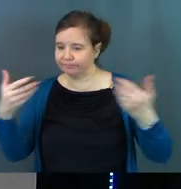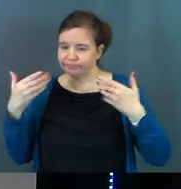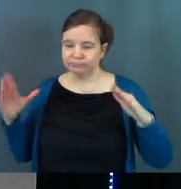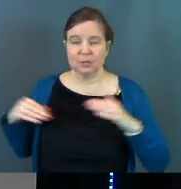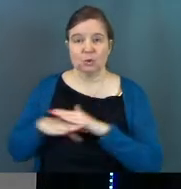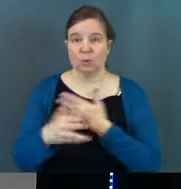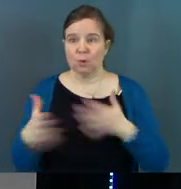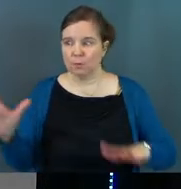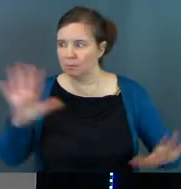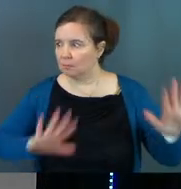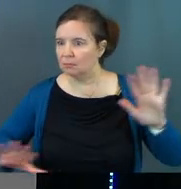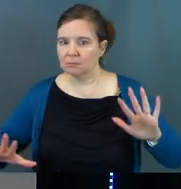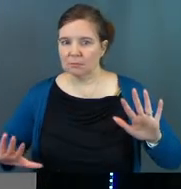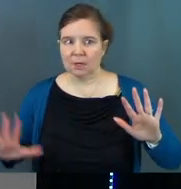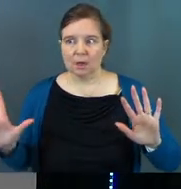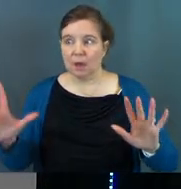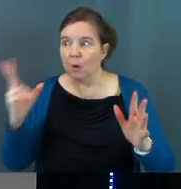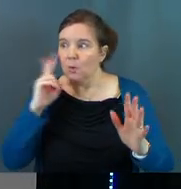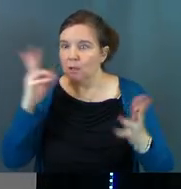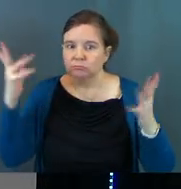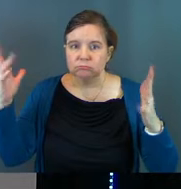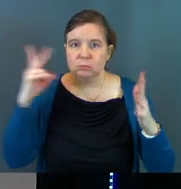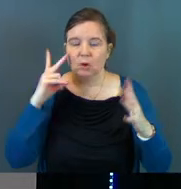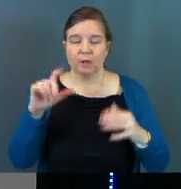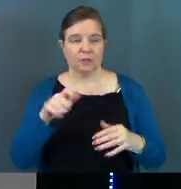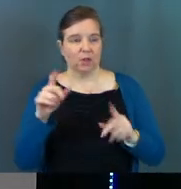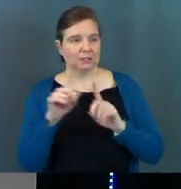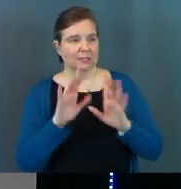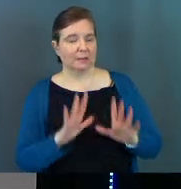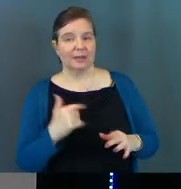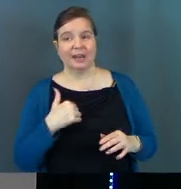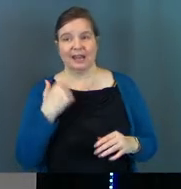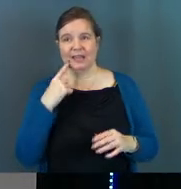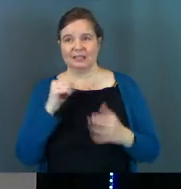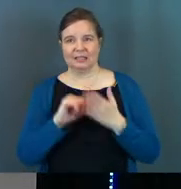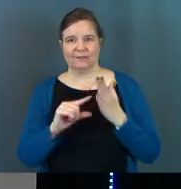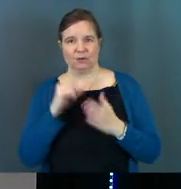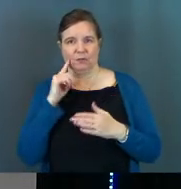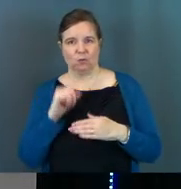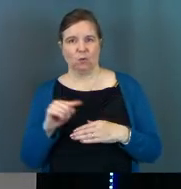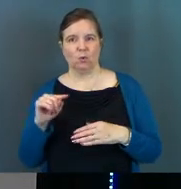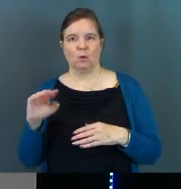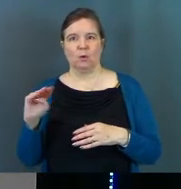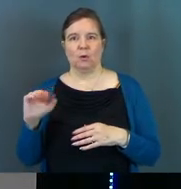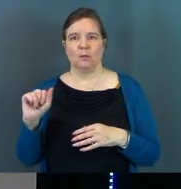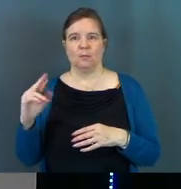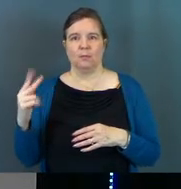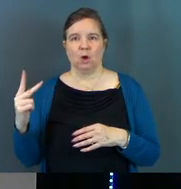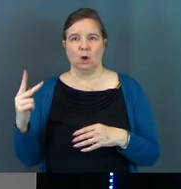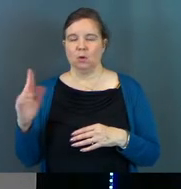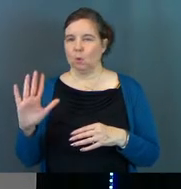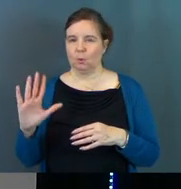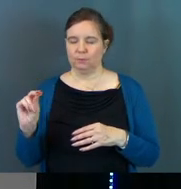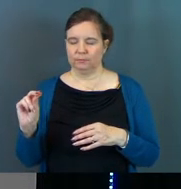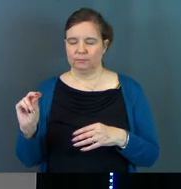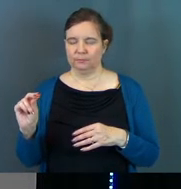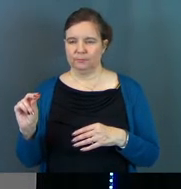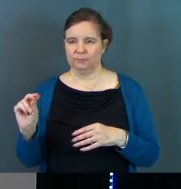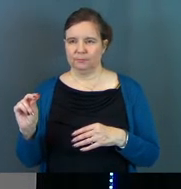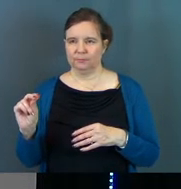disciples are. And they're like, we saw him and the other disciples. And I got this verse for you. This is Mark. Nope.